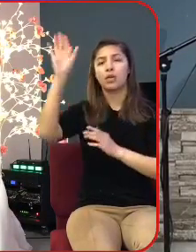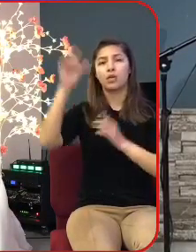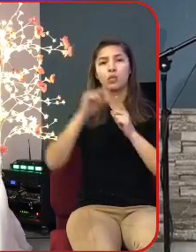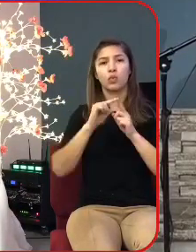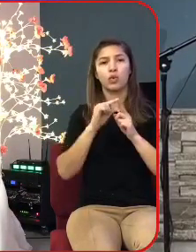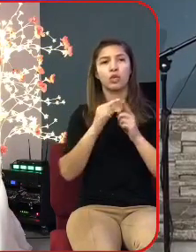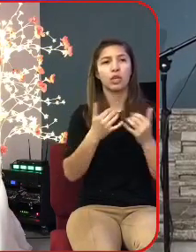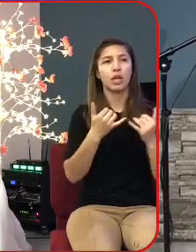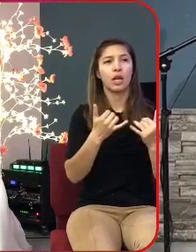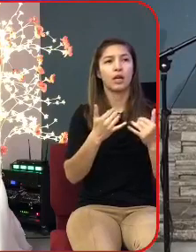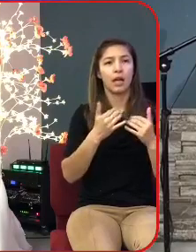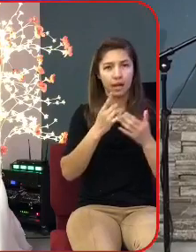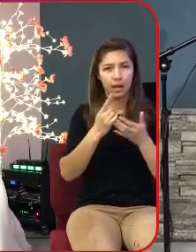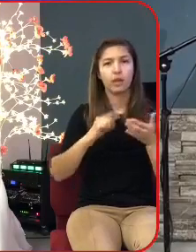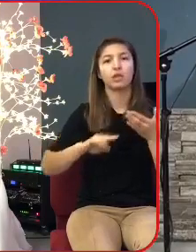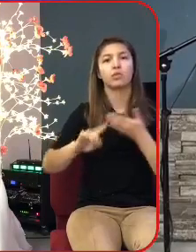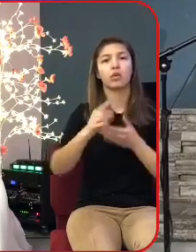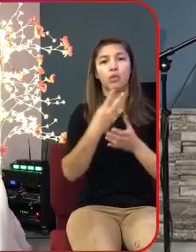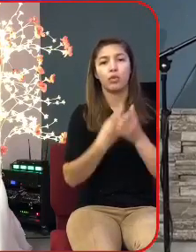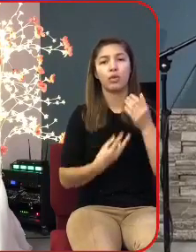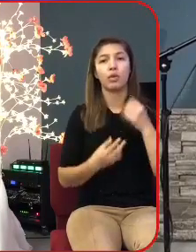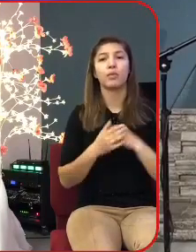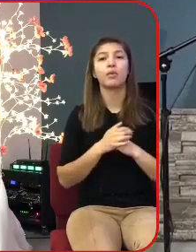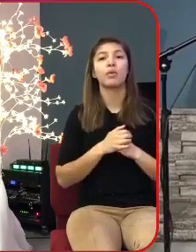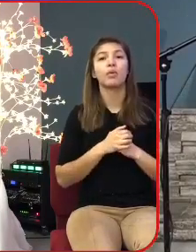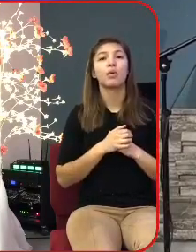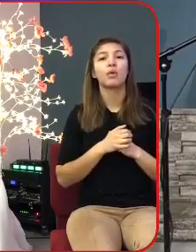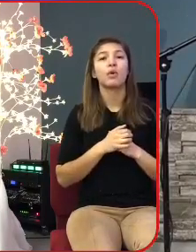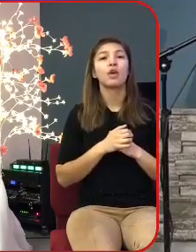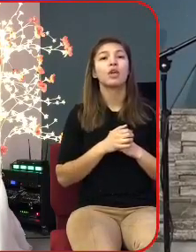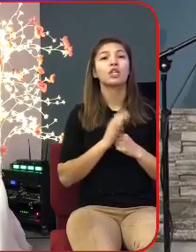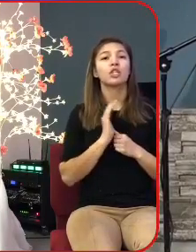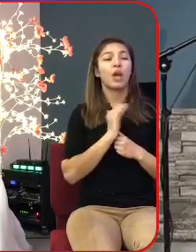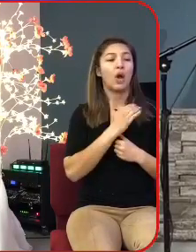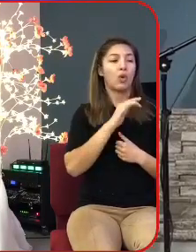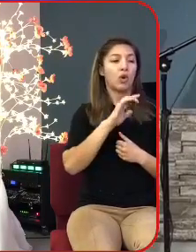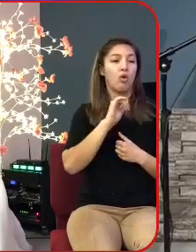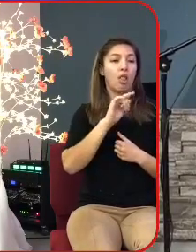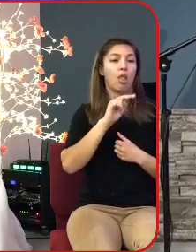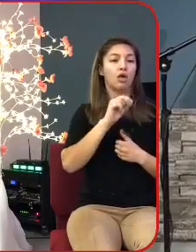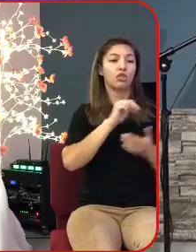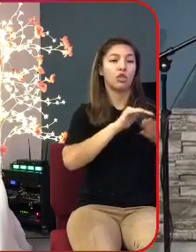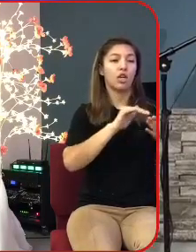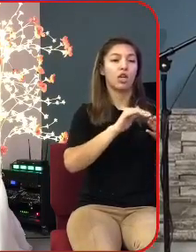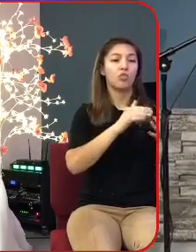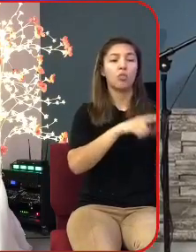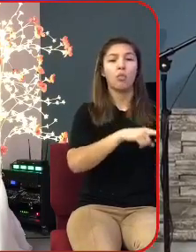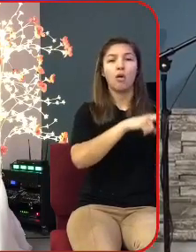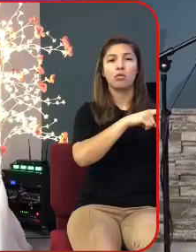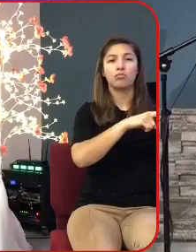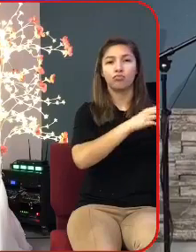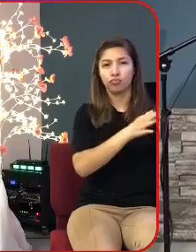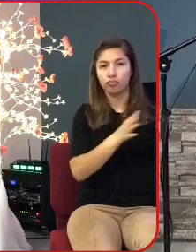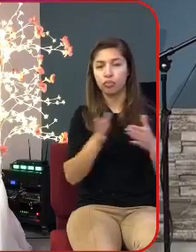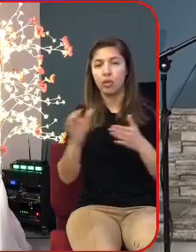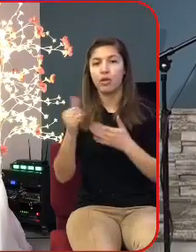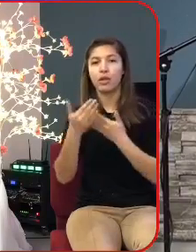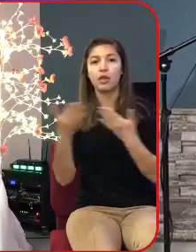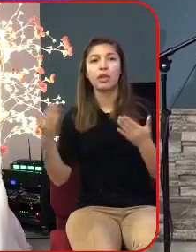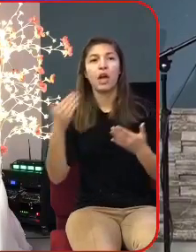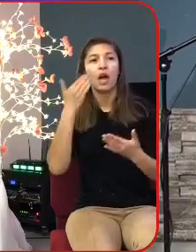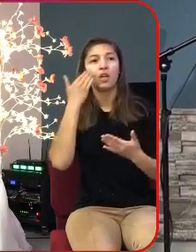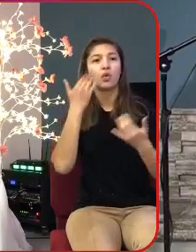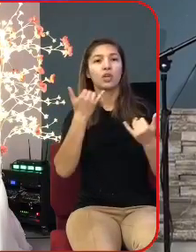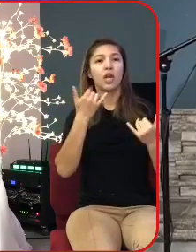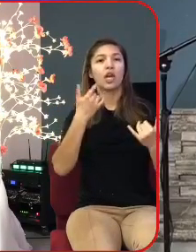week. We're going to take a small little detour from our Colossians study. I know that in the program we were supposed to start the marriage